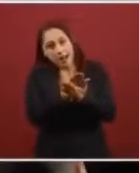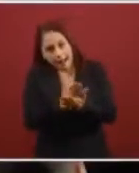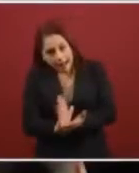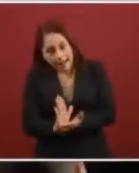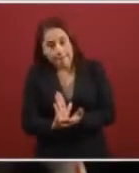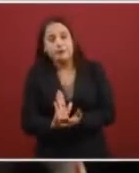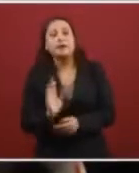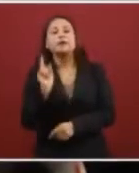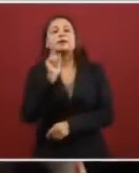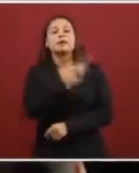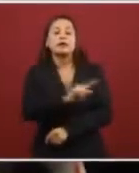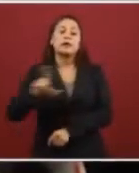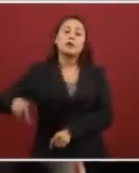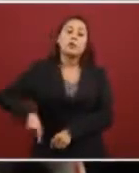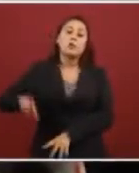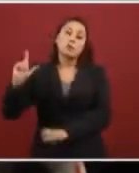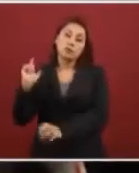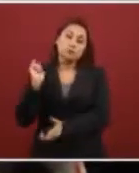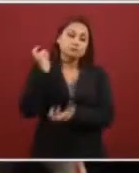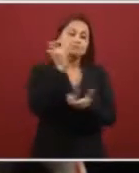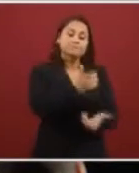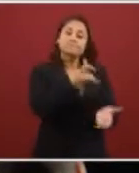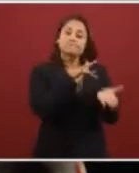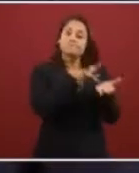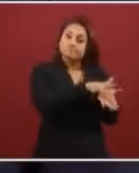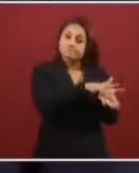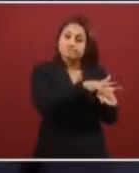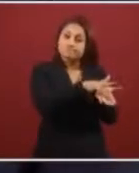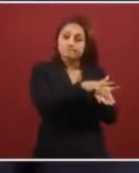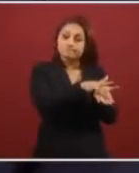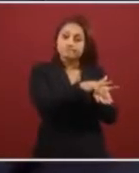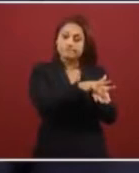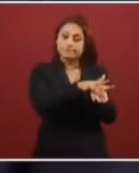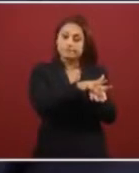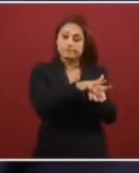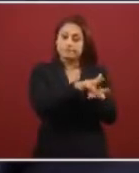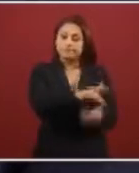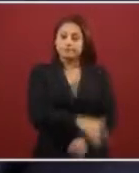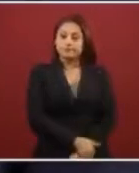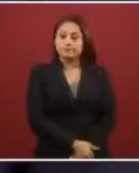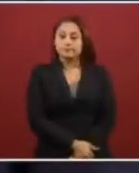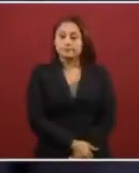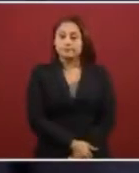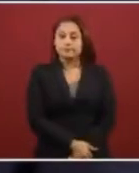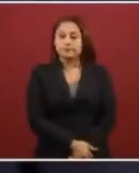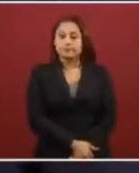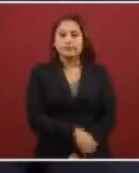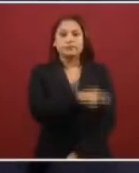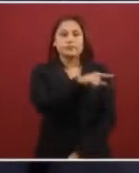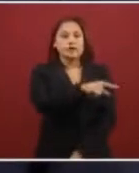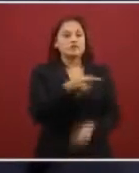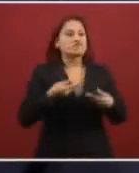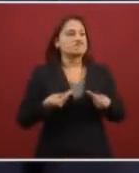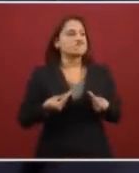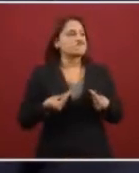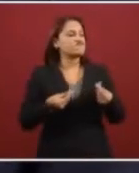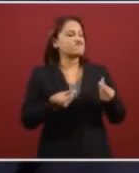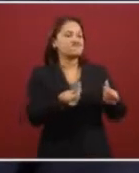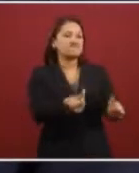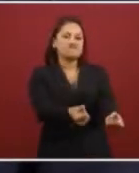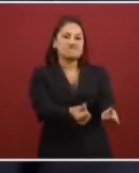recursos adicionales del gobierno. They used to also receive additional resources from the government. Gastos extras.